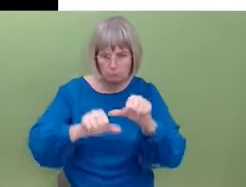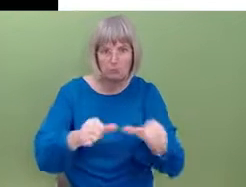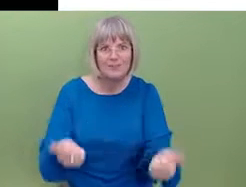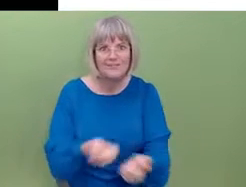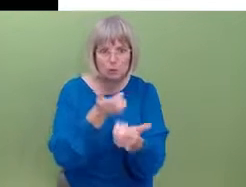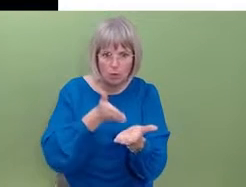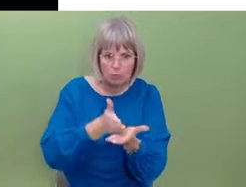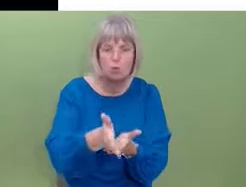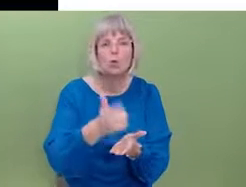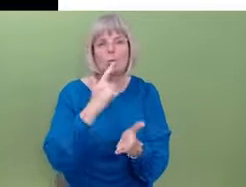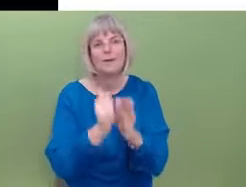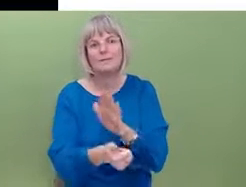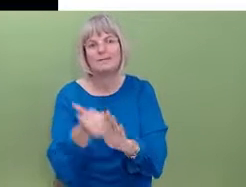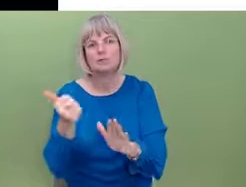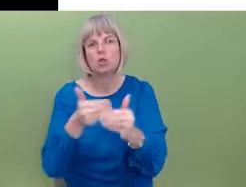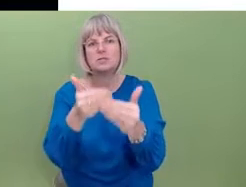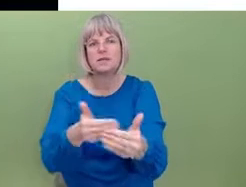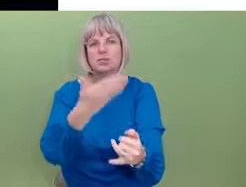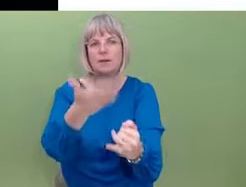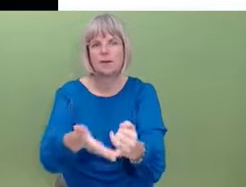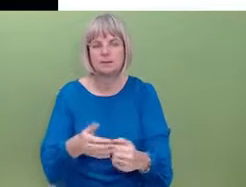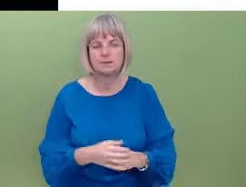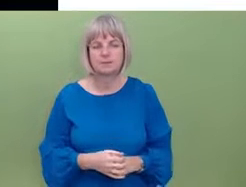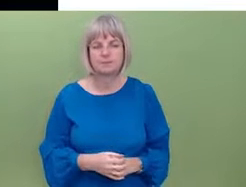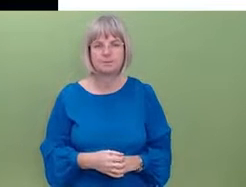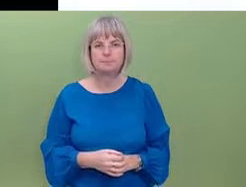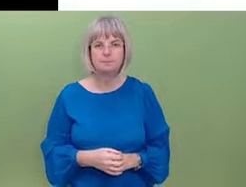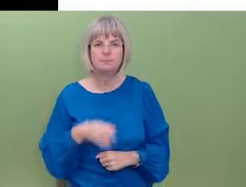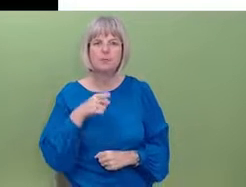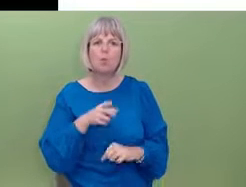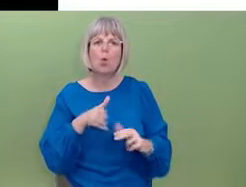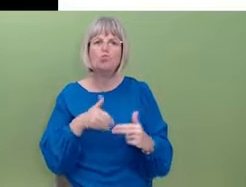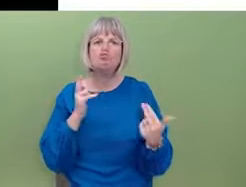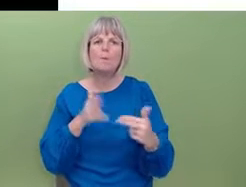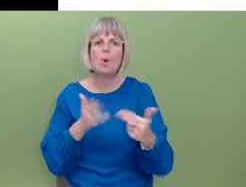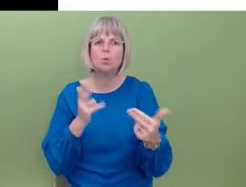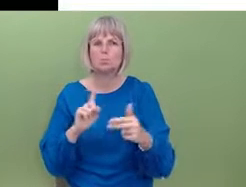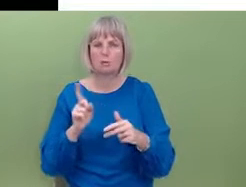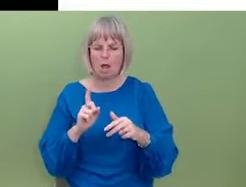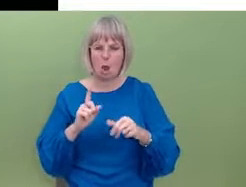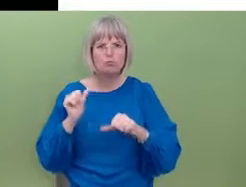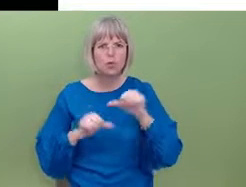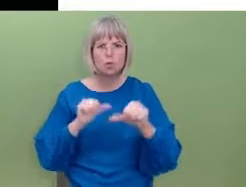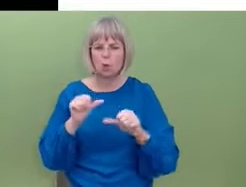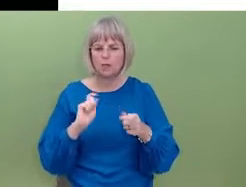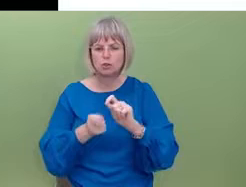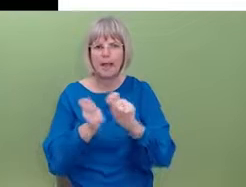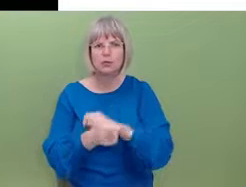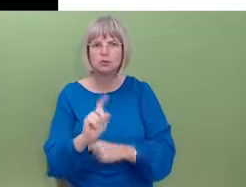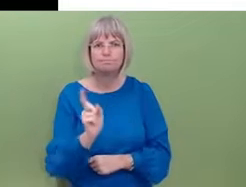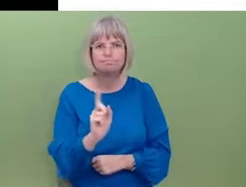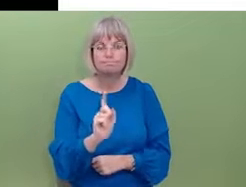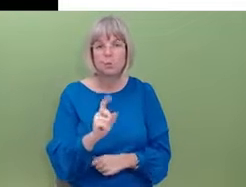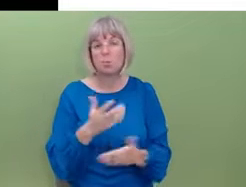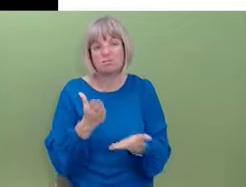with complex cases remotely, what changes with the protocol? Well, typically the protocol would stay the same,